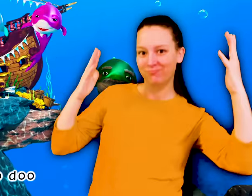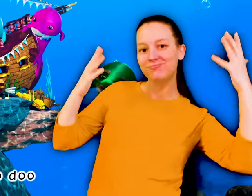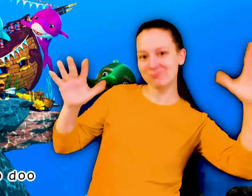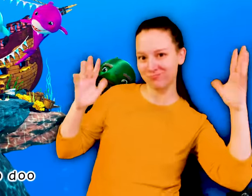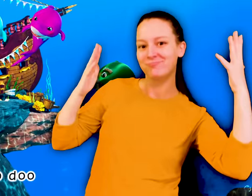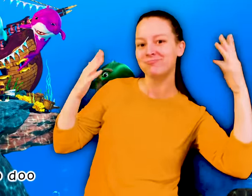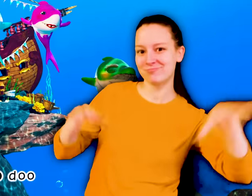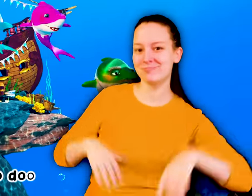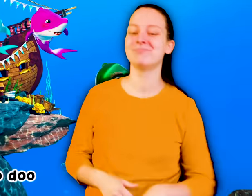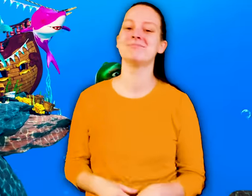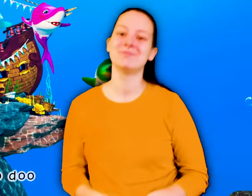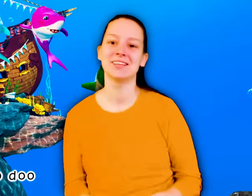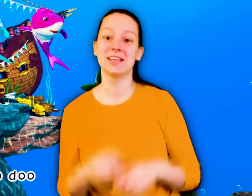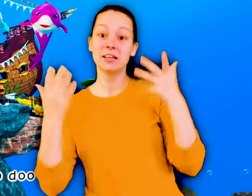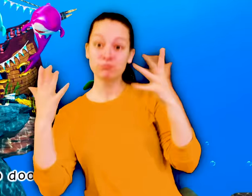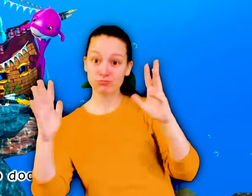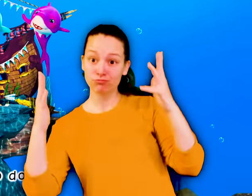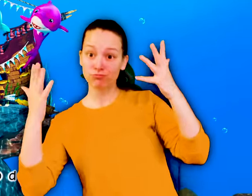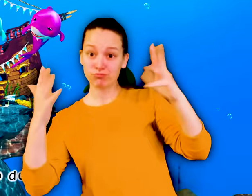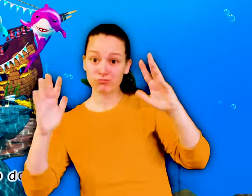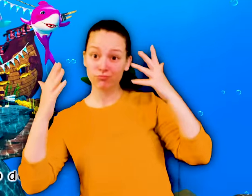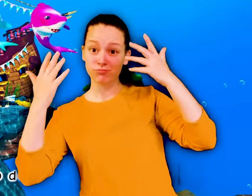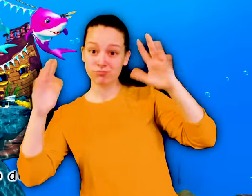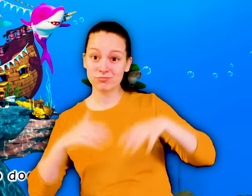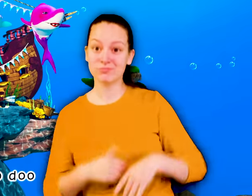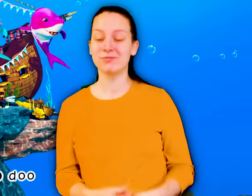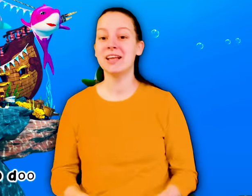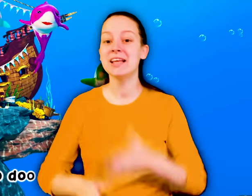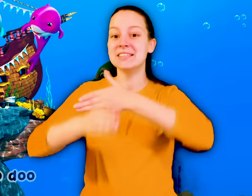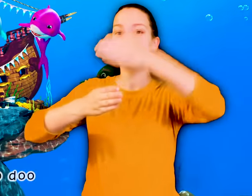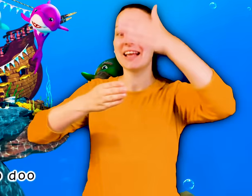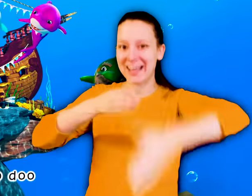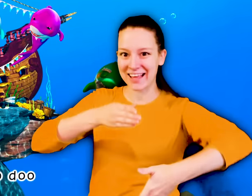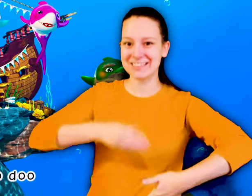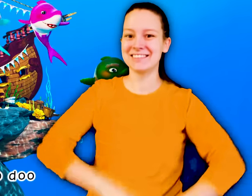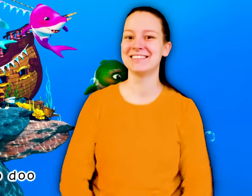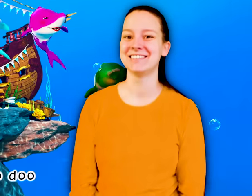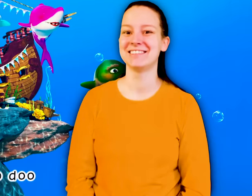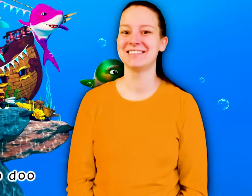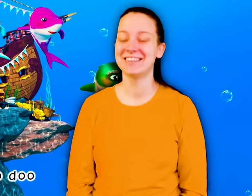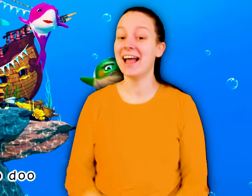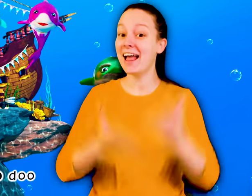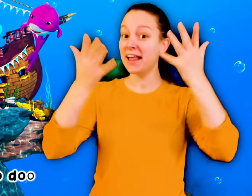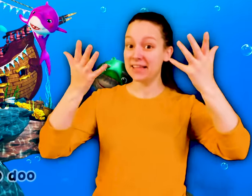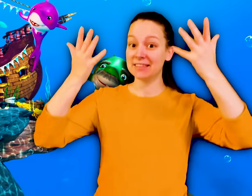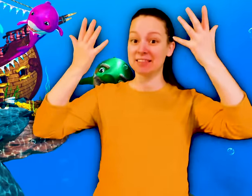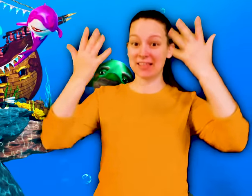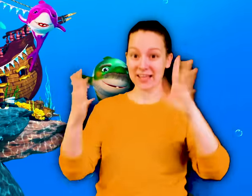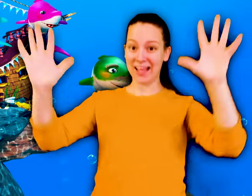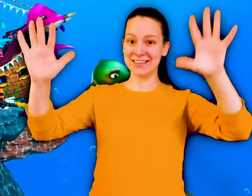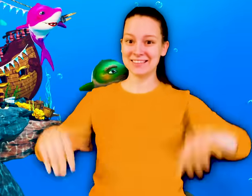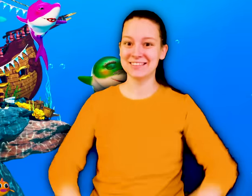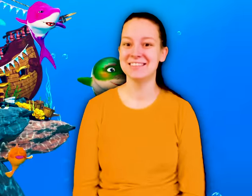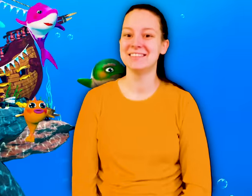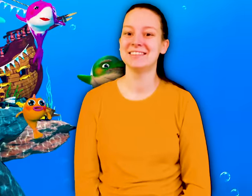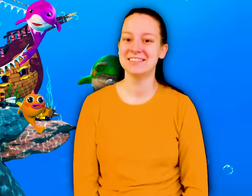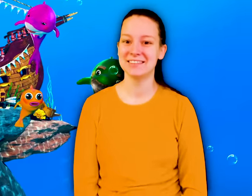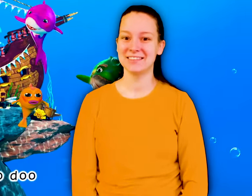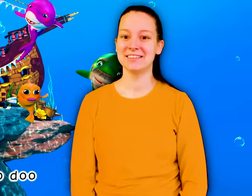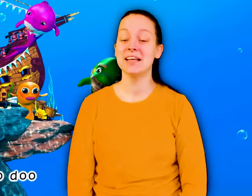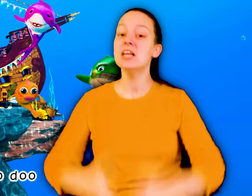the end, it's the end, it's the end, it's the